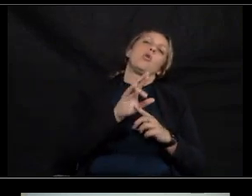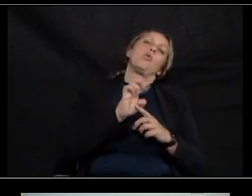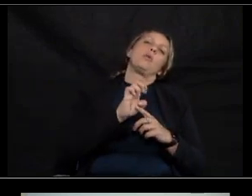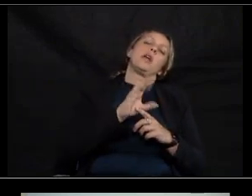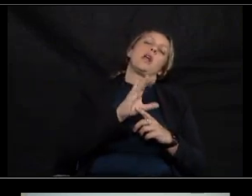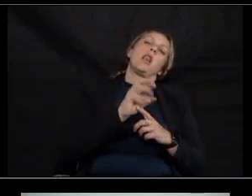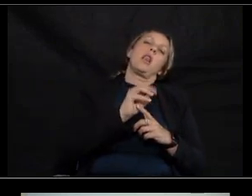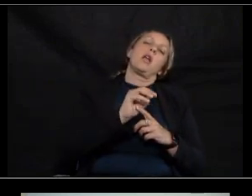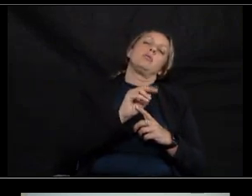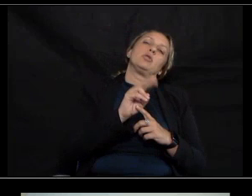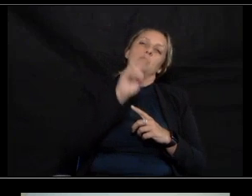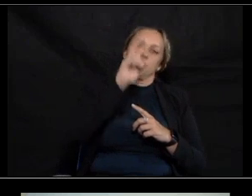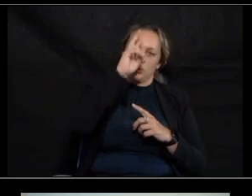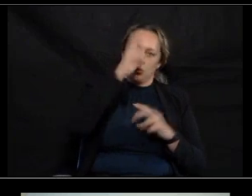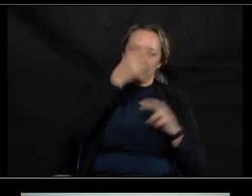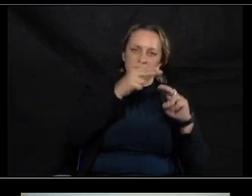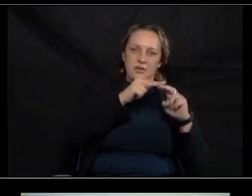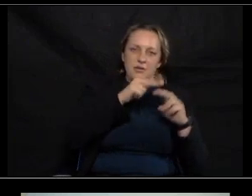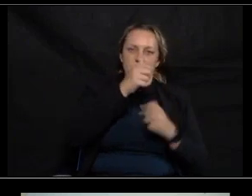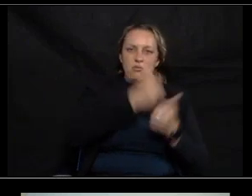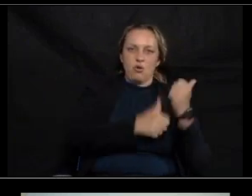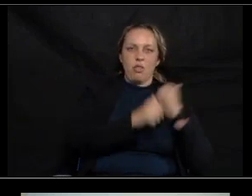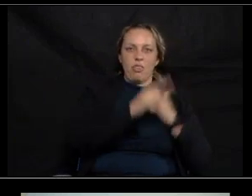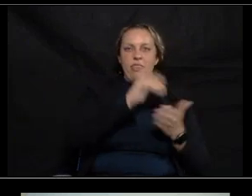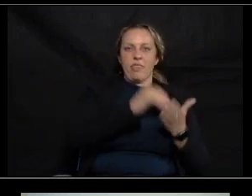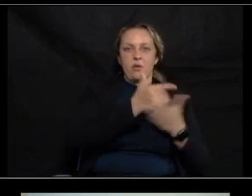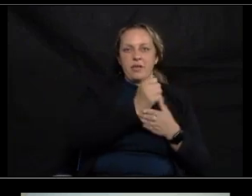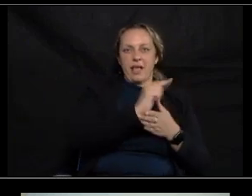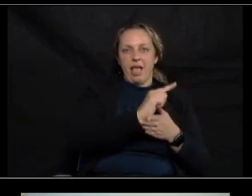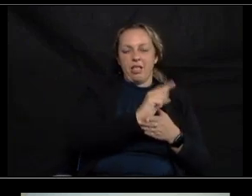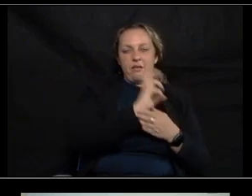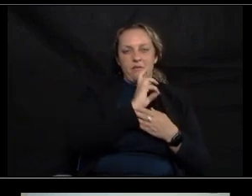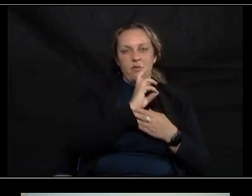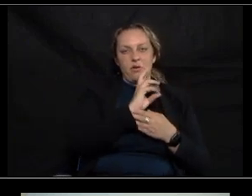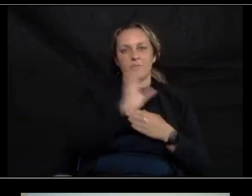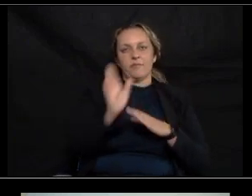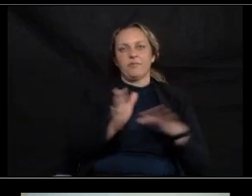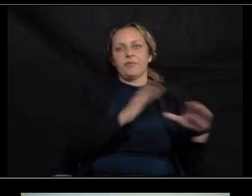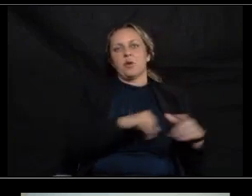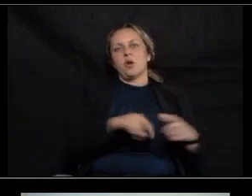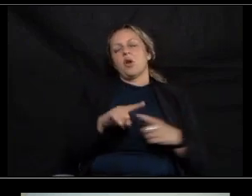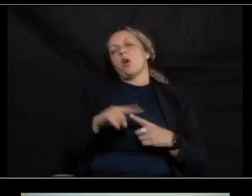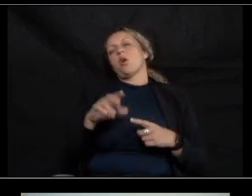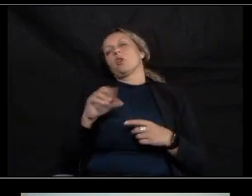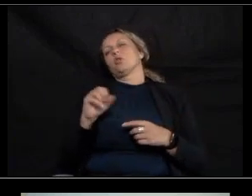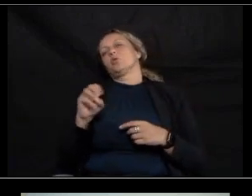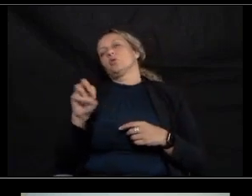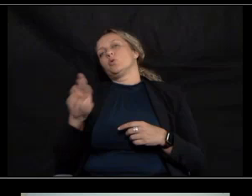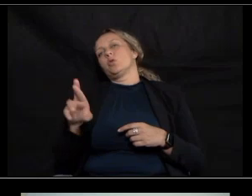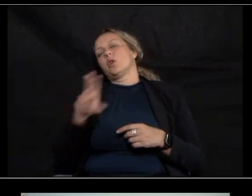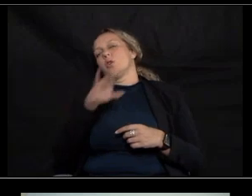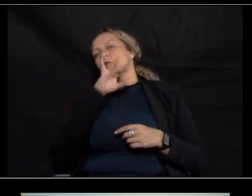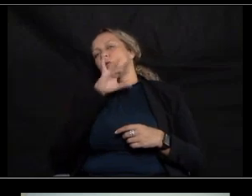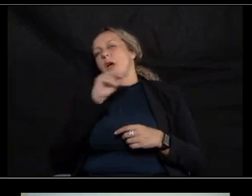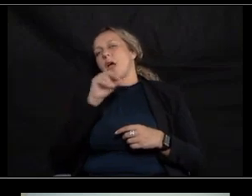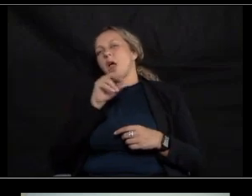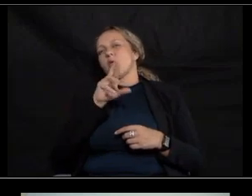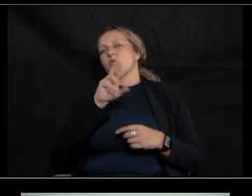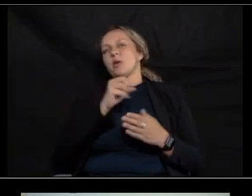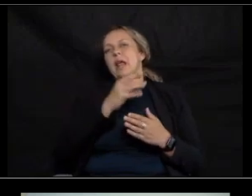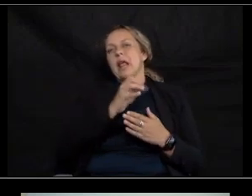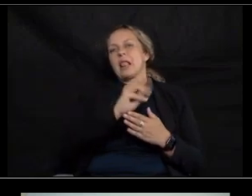per 1,000 gallons. We also have a sewer reclaimed rate of 26 cents for scheduled